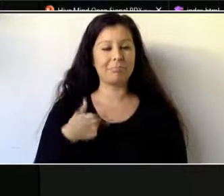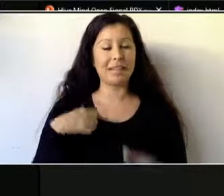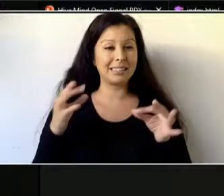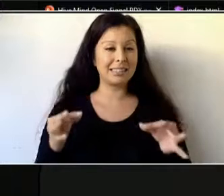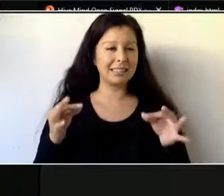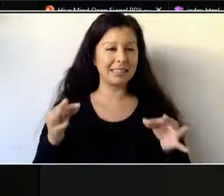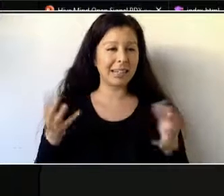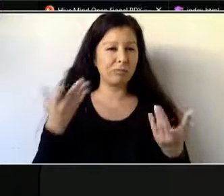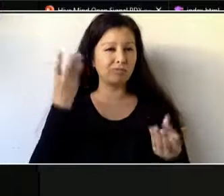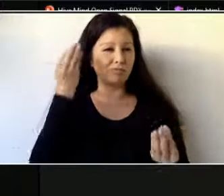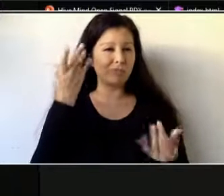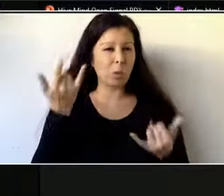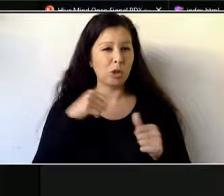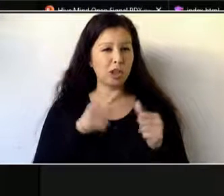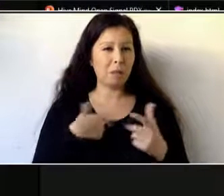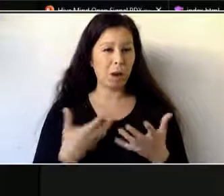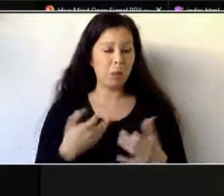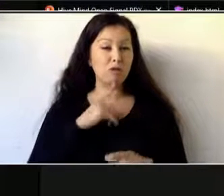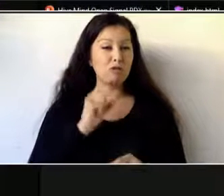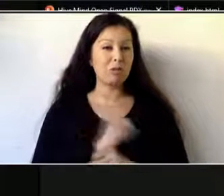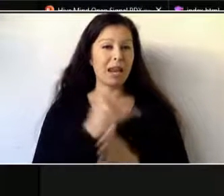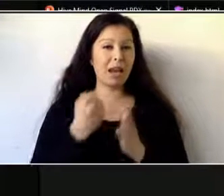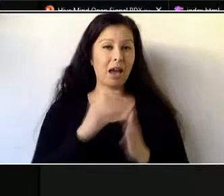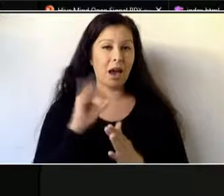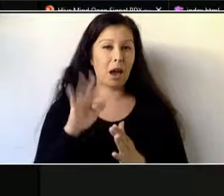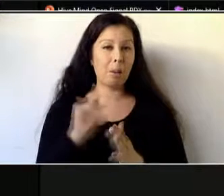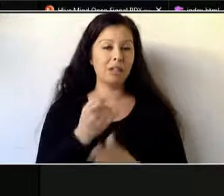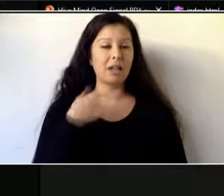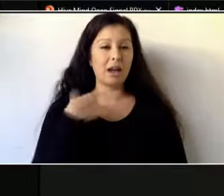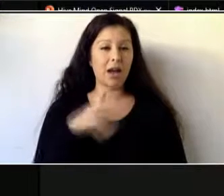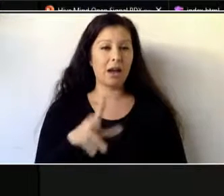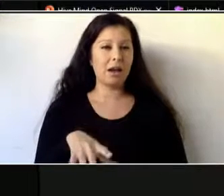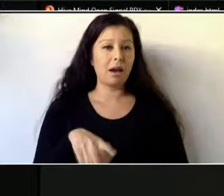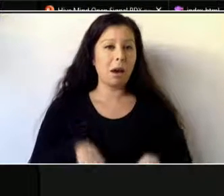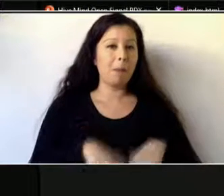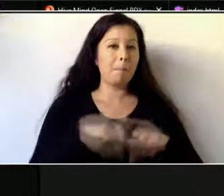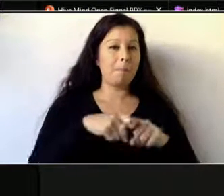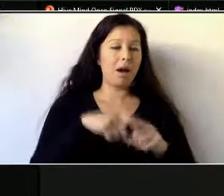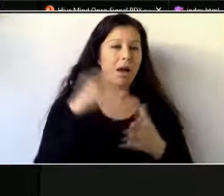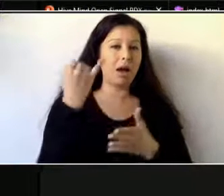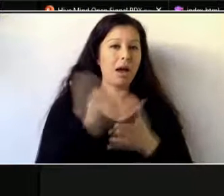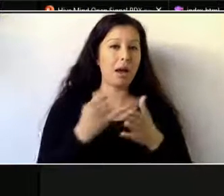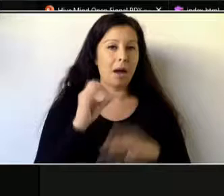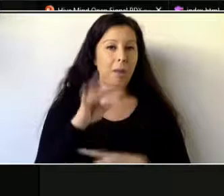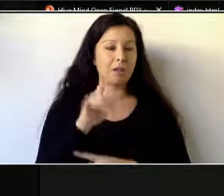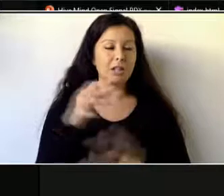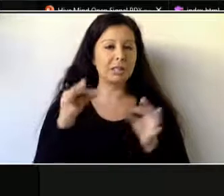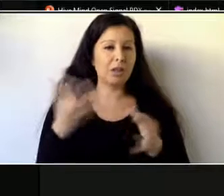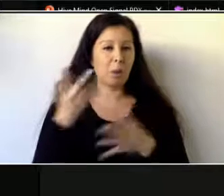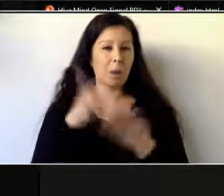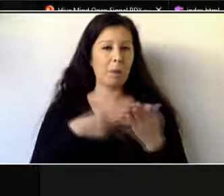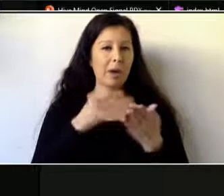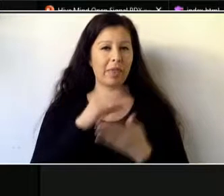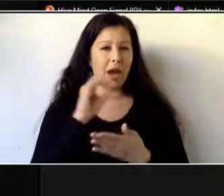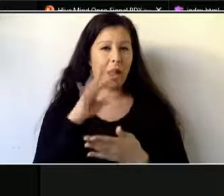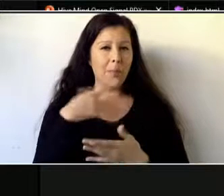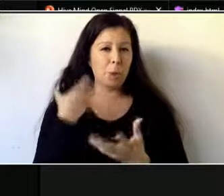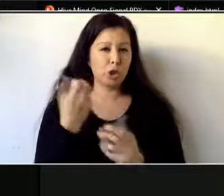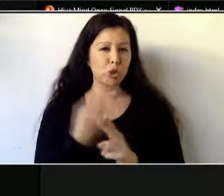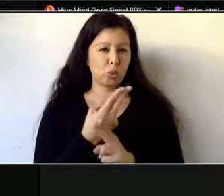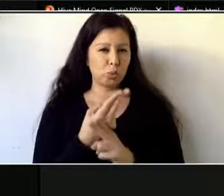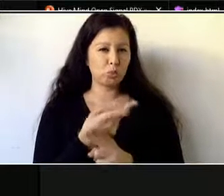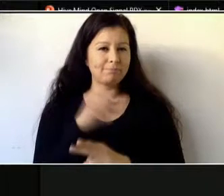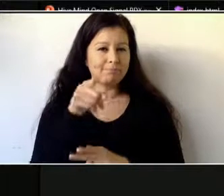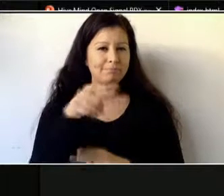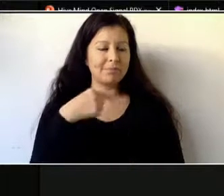deciding like what shapes I want. So it's actually an animated object. And then I pause the animation of the object to decide what part of the object I want to use.